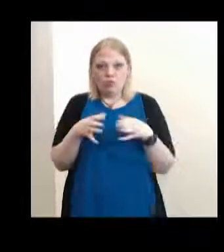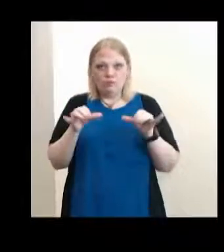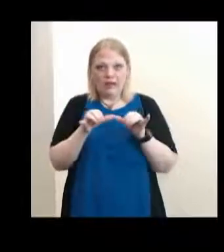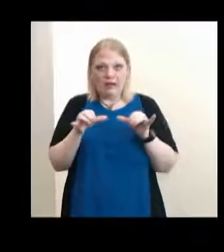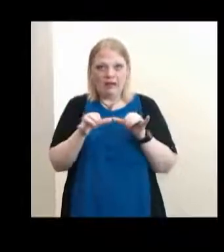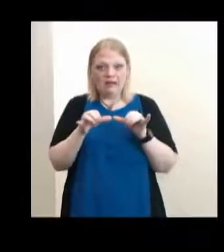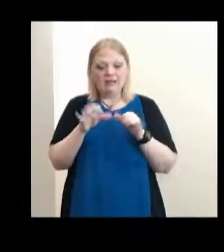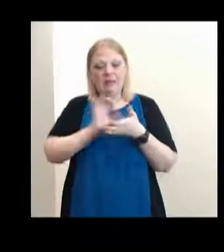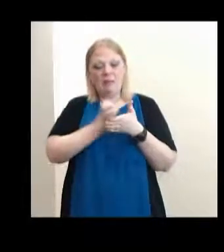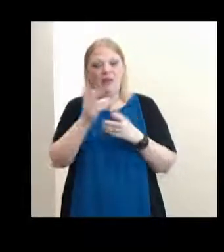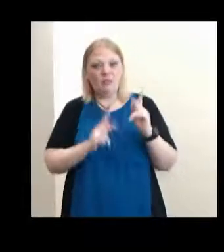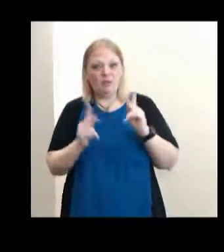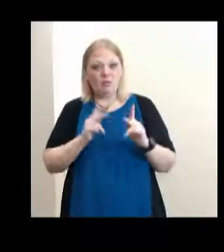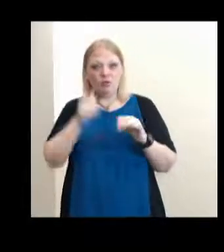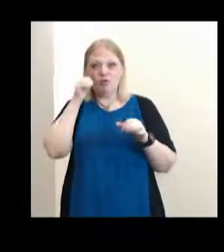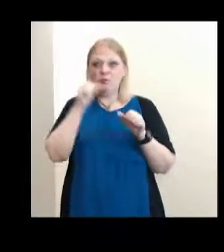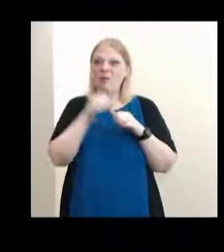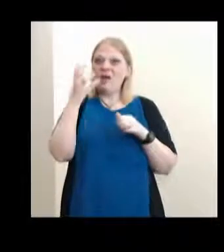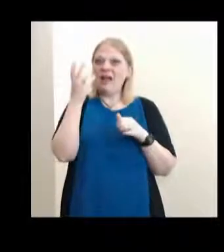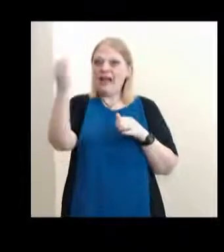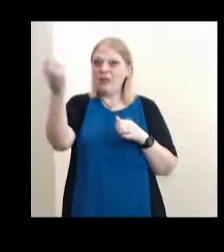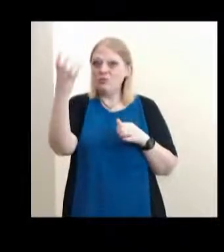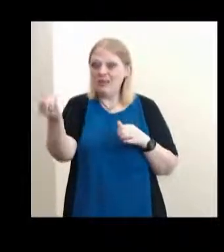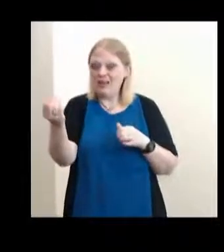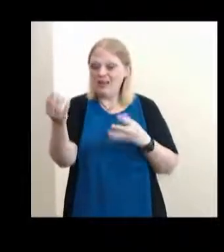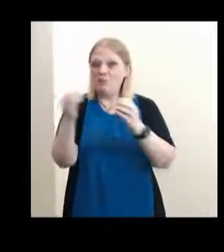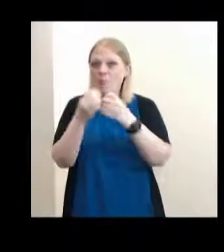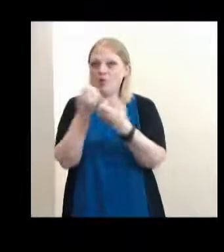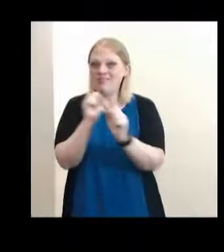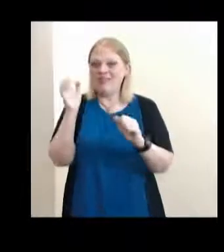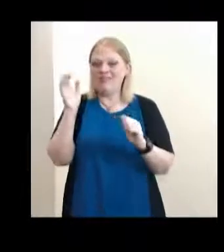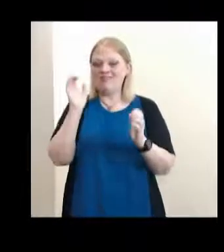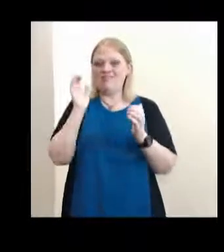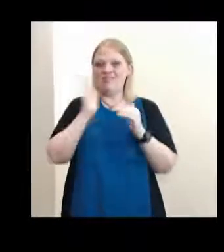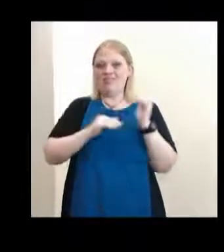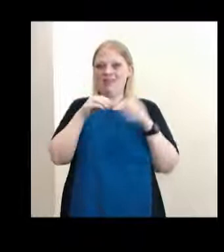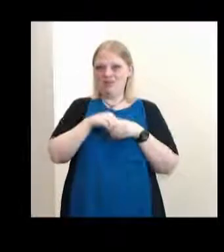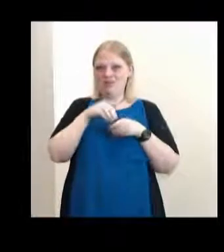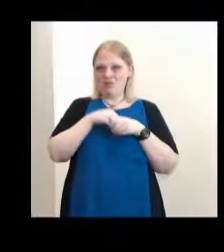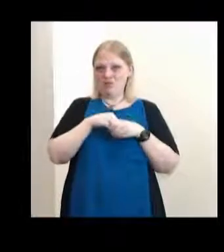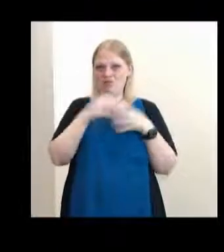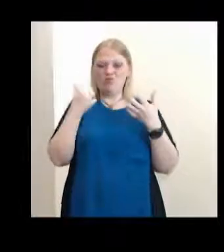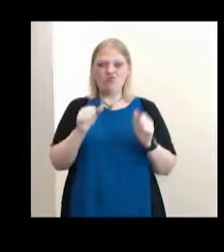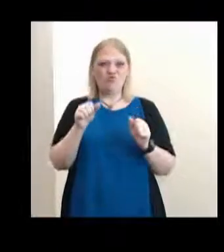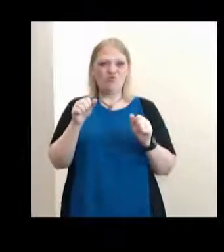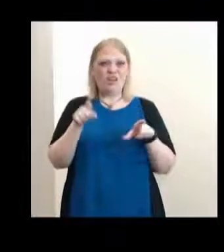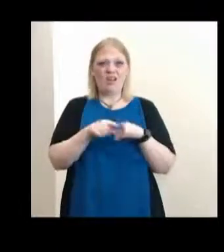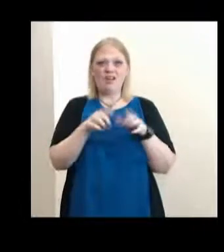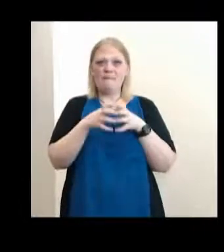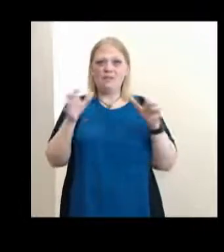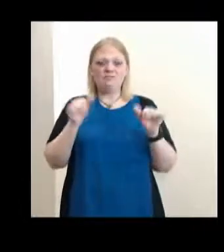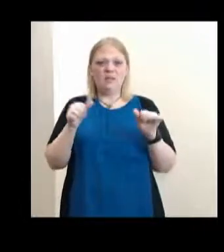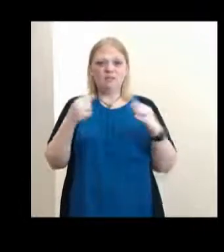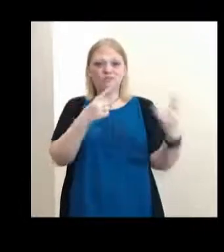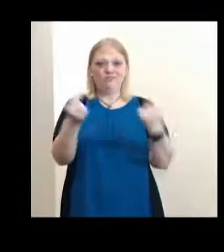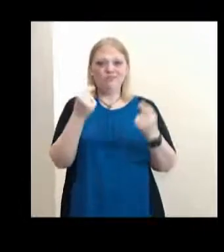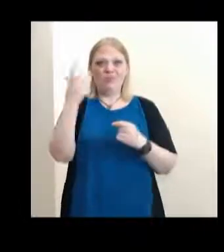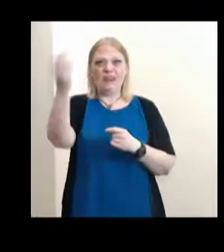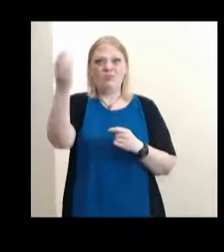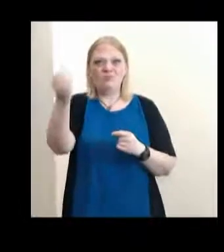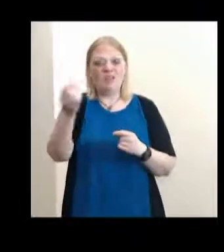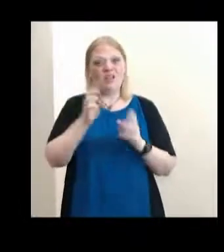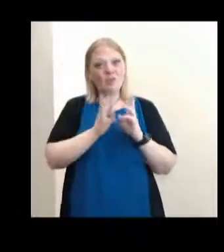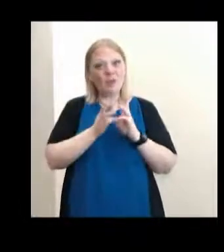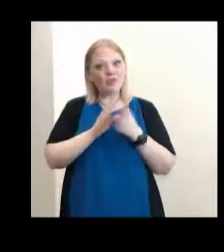Remember, outdoor activities are safer than indoor activities, so try to do as much as you can outdoor now that the weather's getting